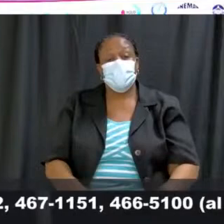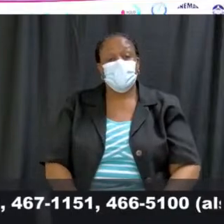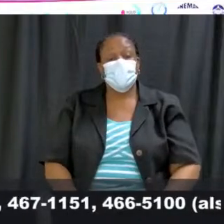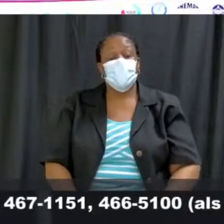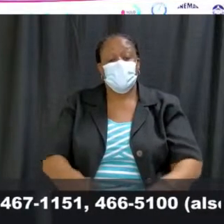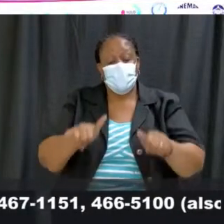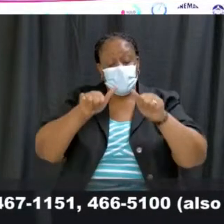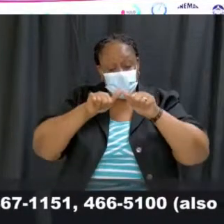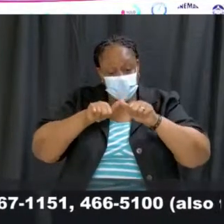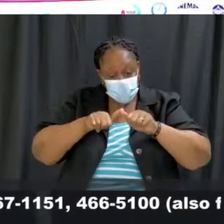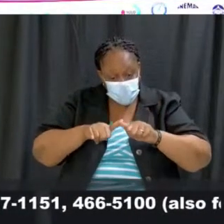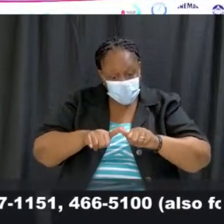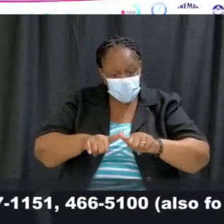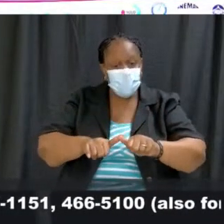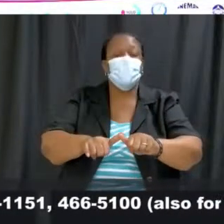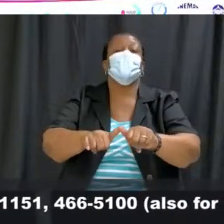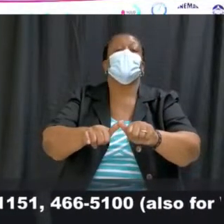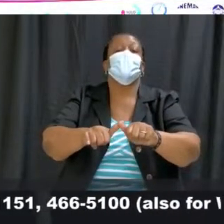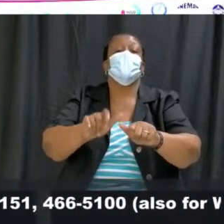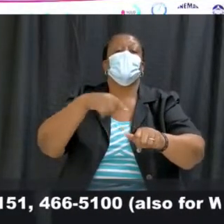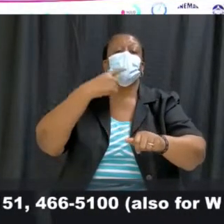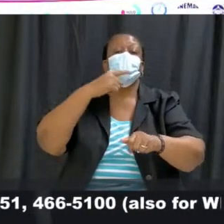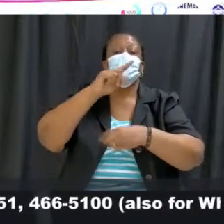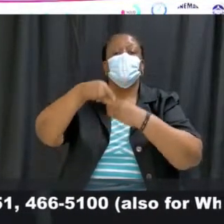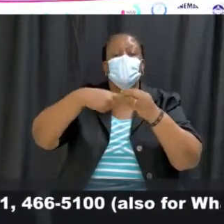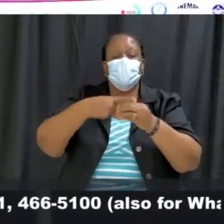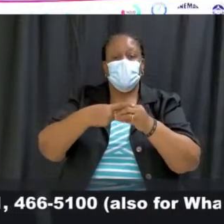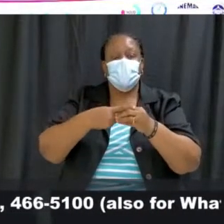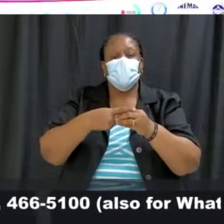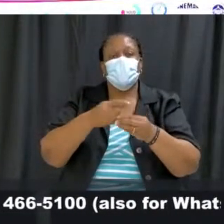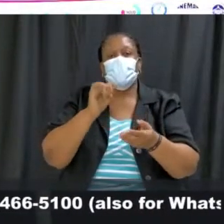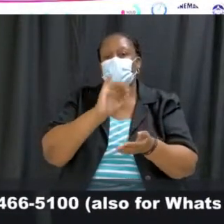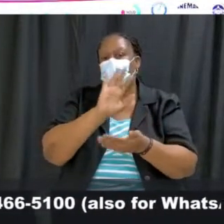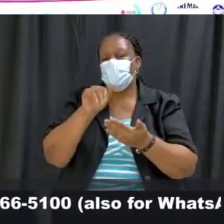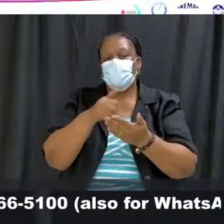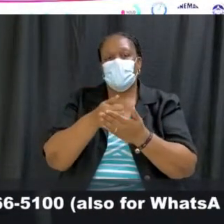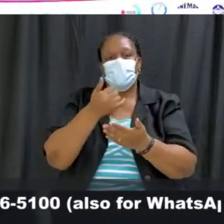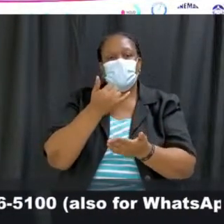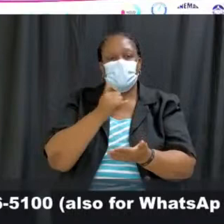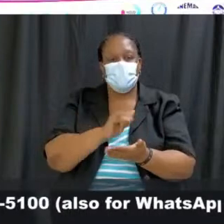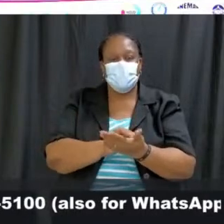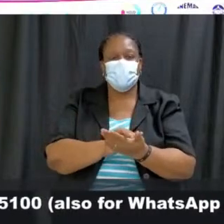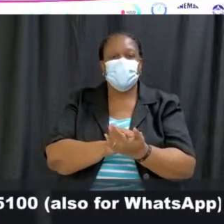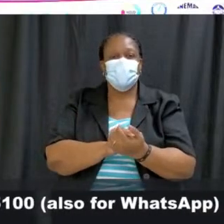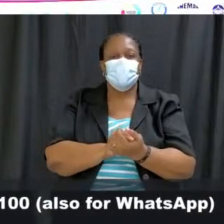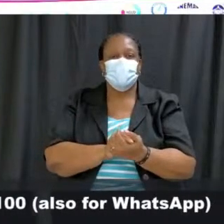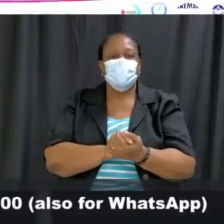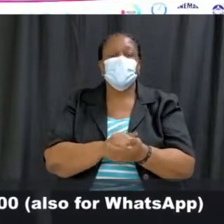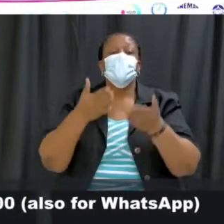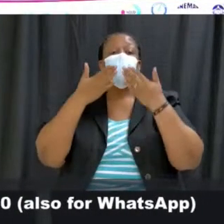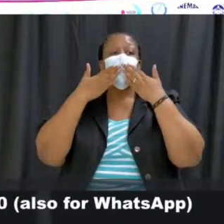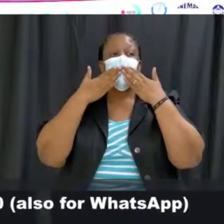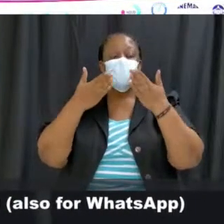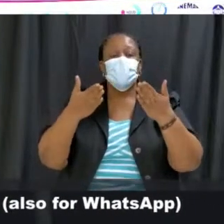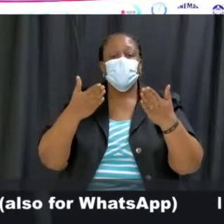will continue to keep you updated. I want to thank ZIZ and all the media